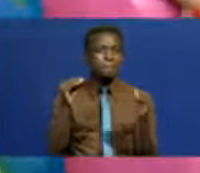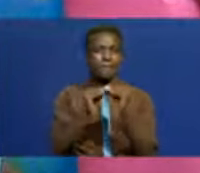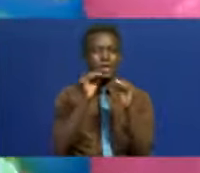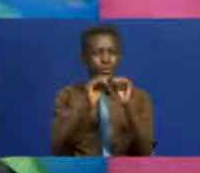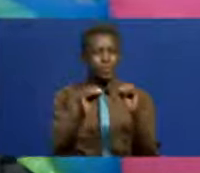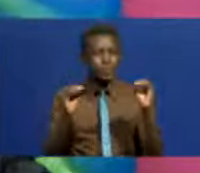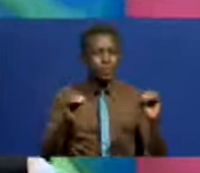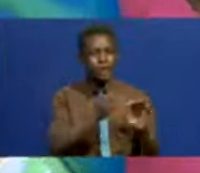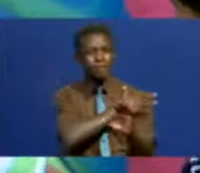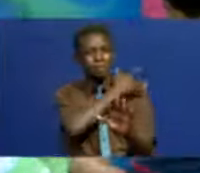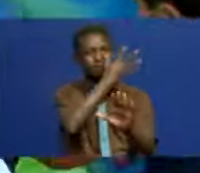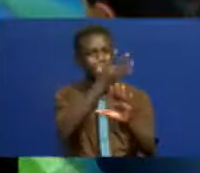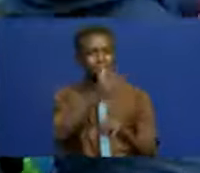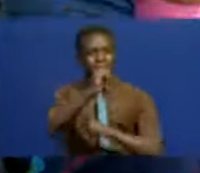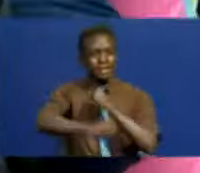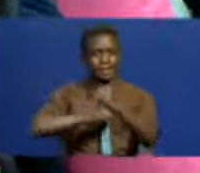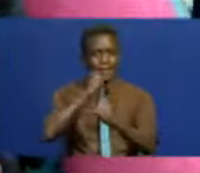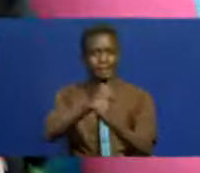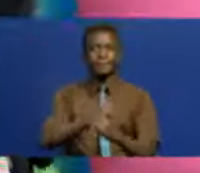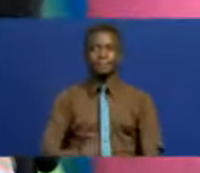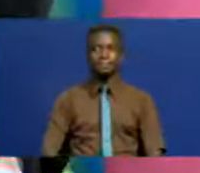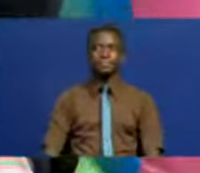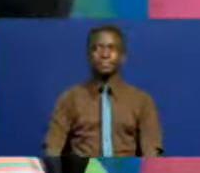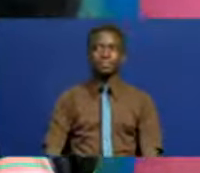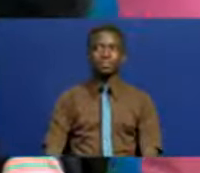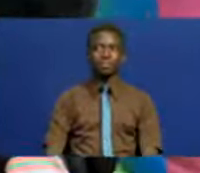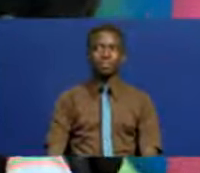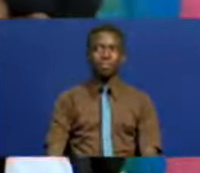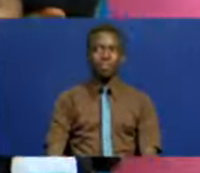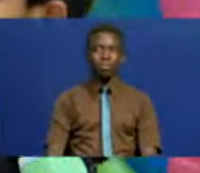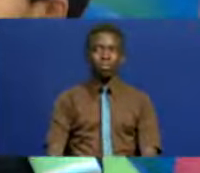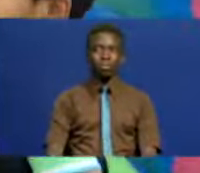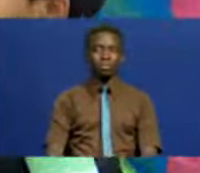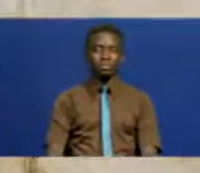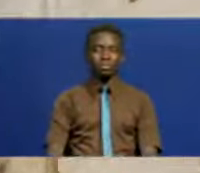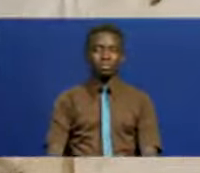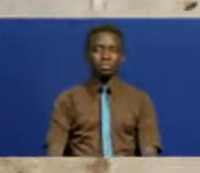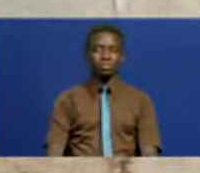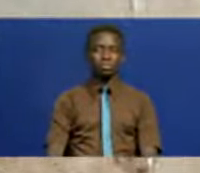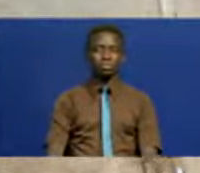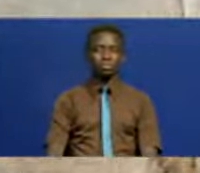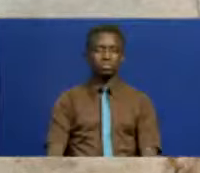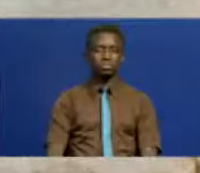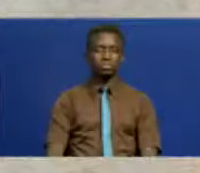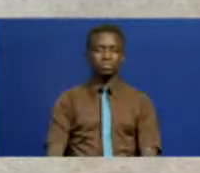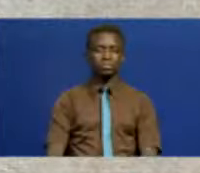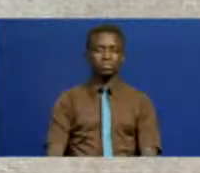Jackie Wambiru, My Culture.